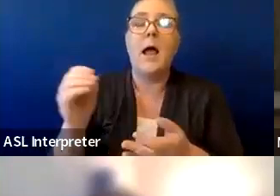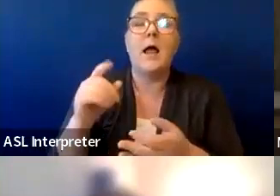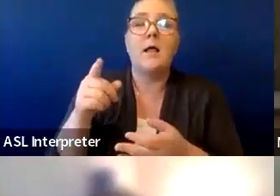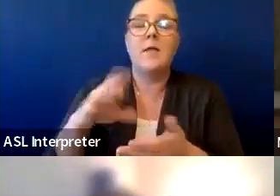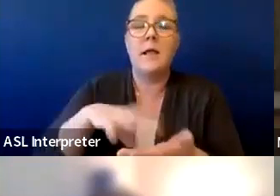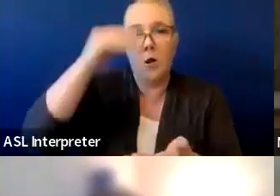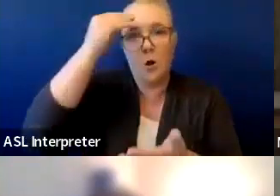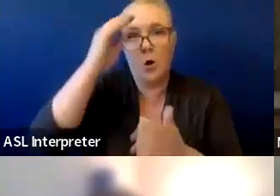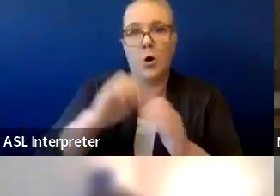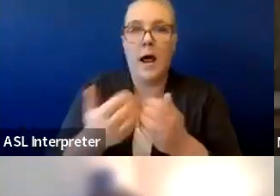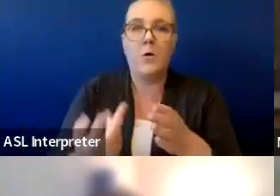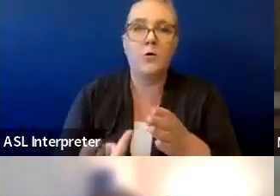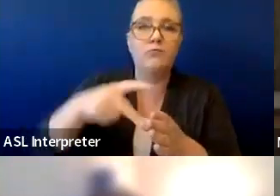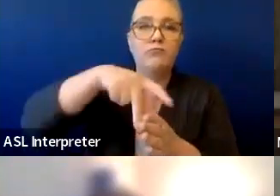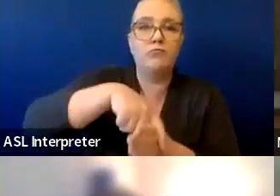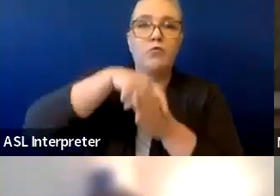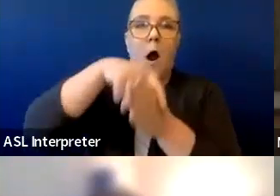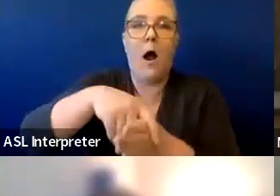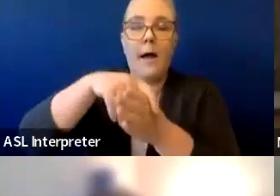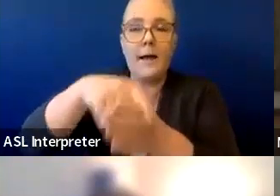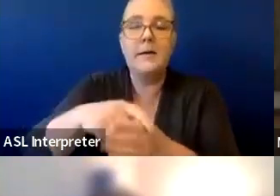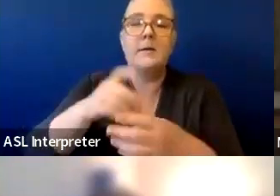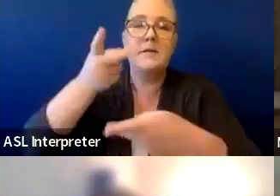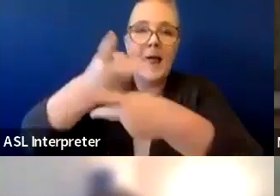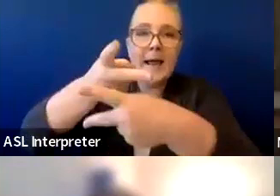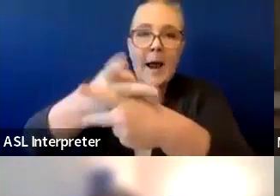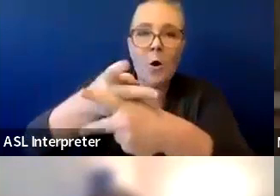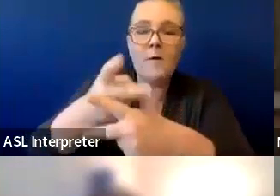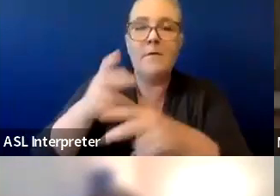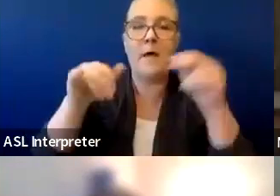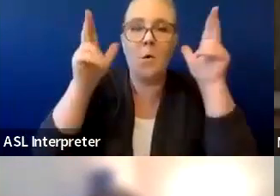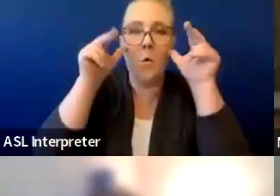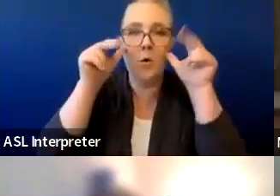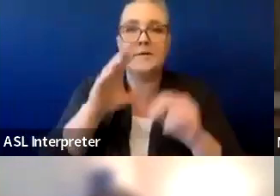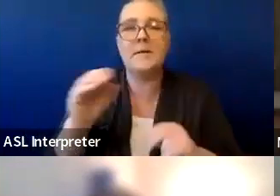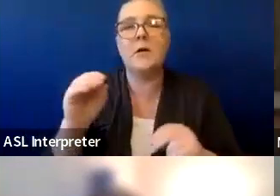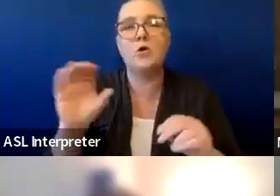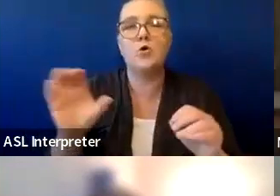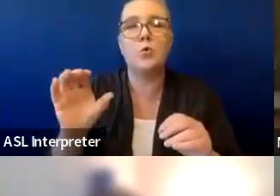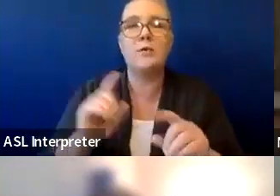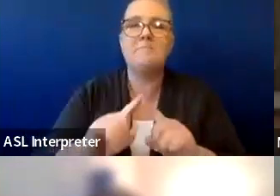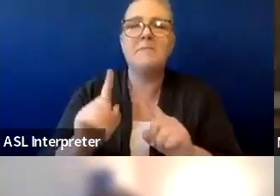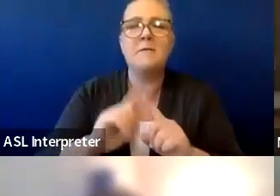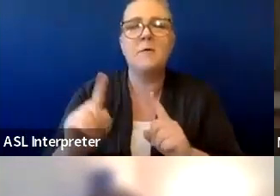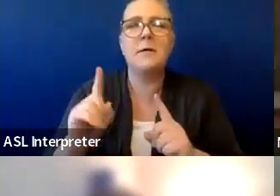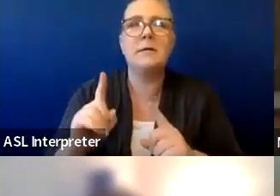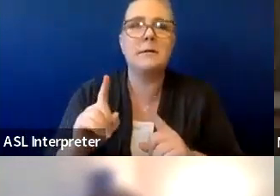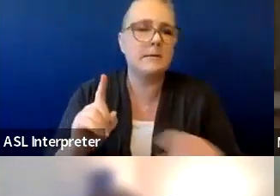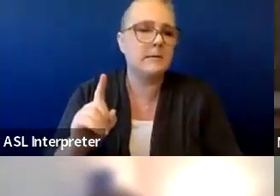how to ride a horse, take care of the horse, and do some different